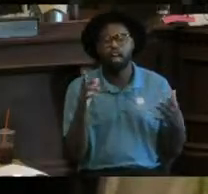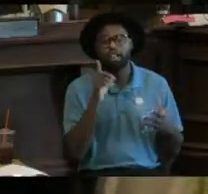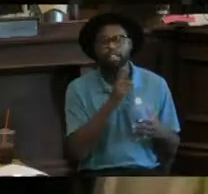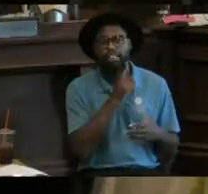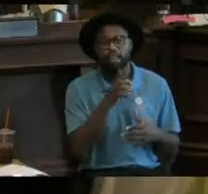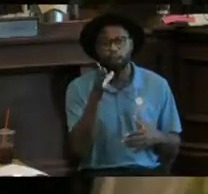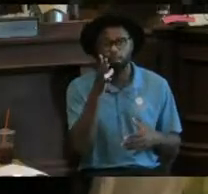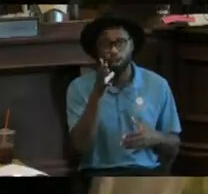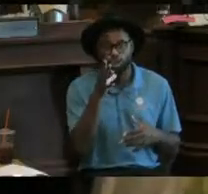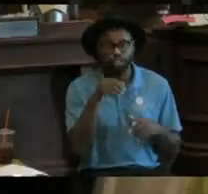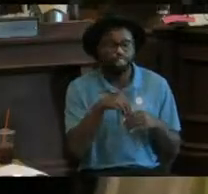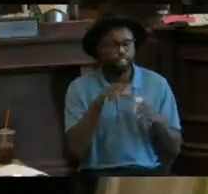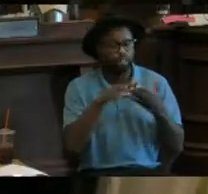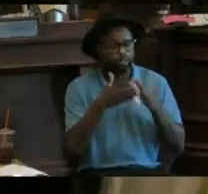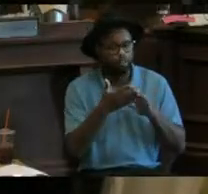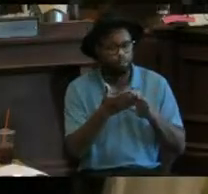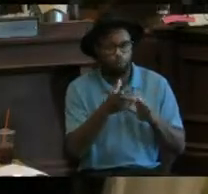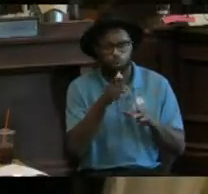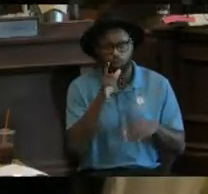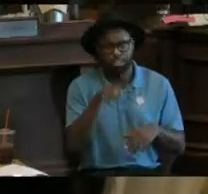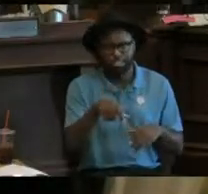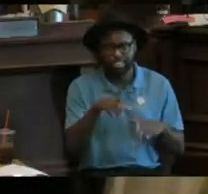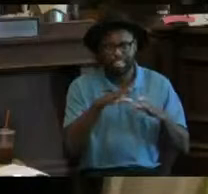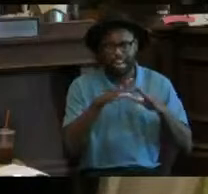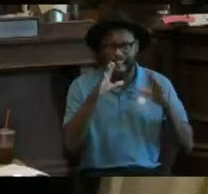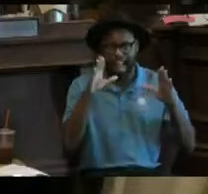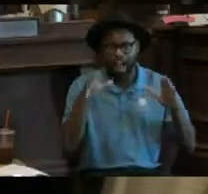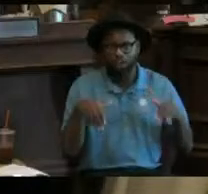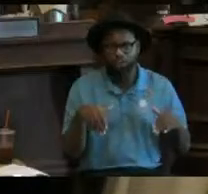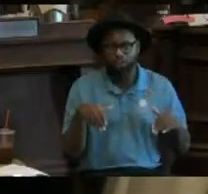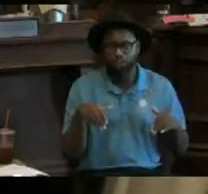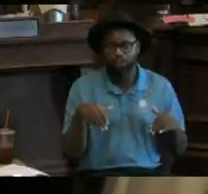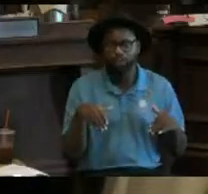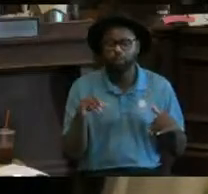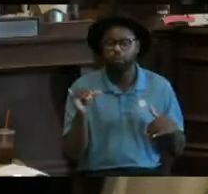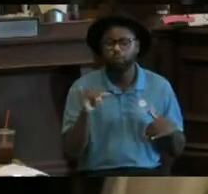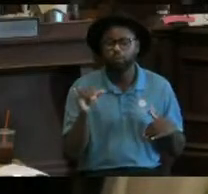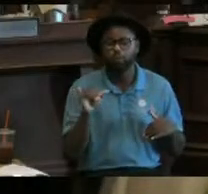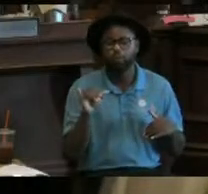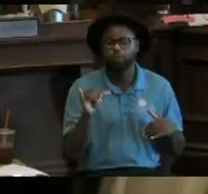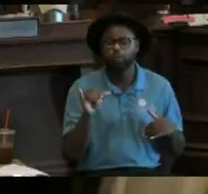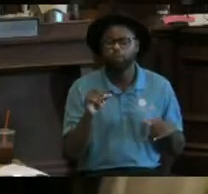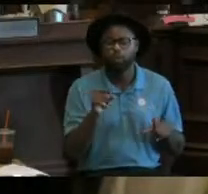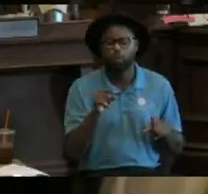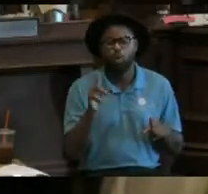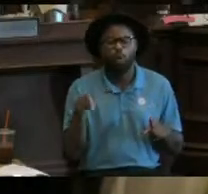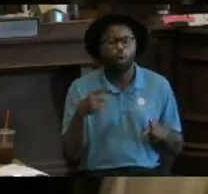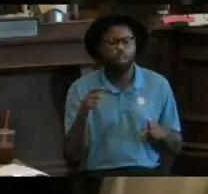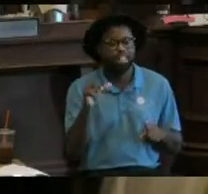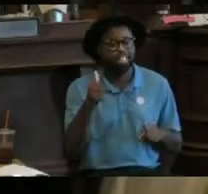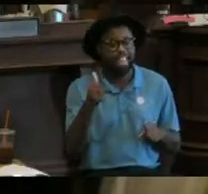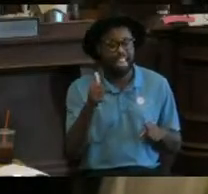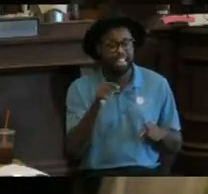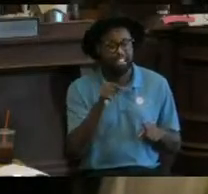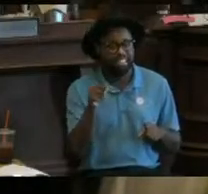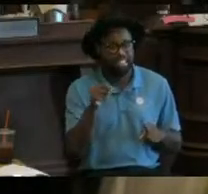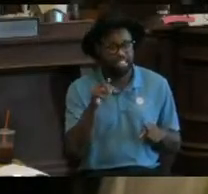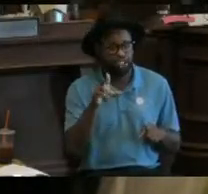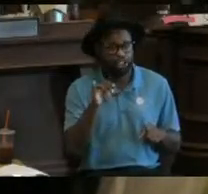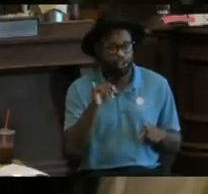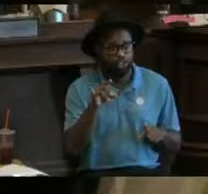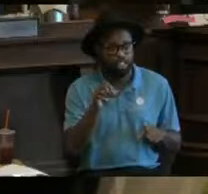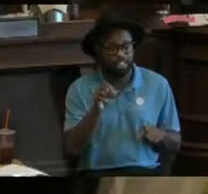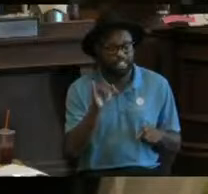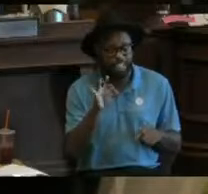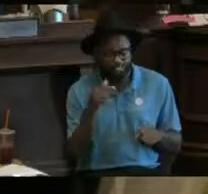the community in need of housing, and so only 10 of these units, if I'm looking at